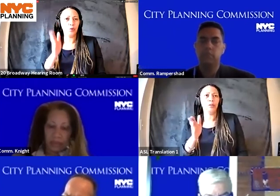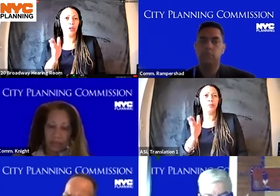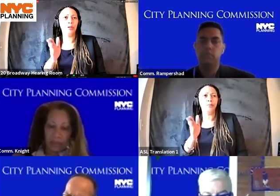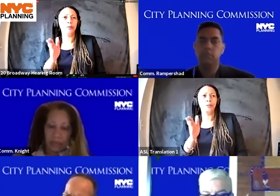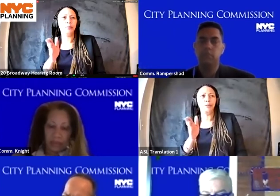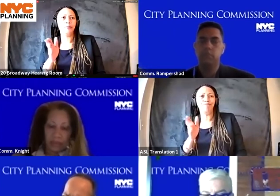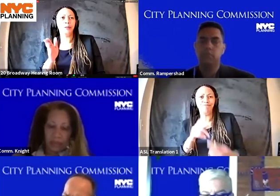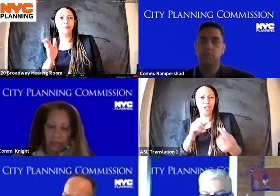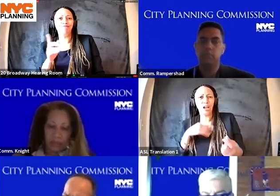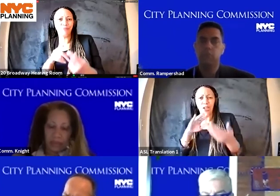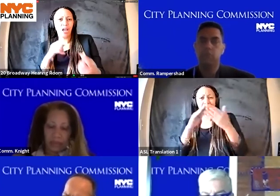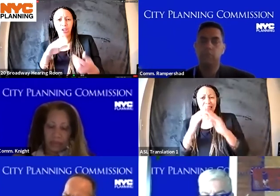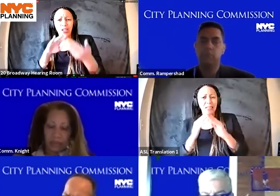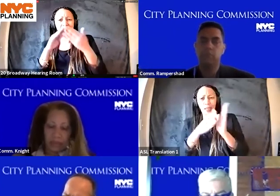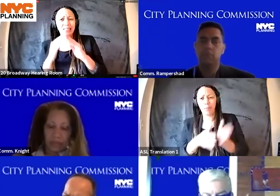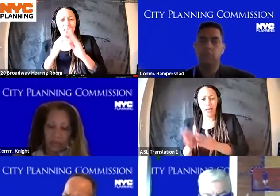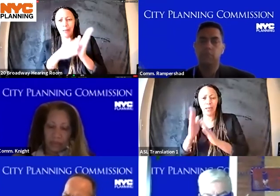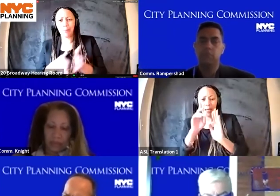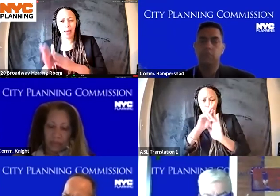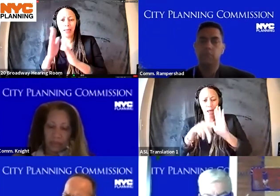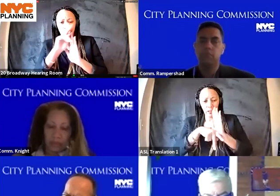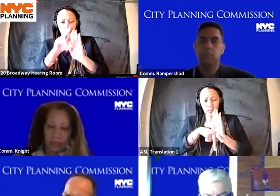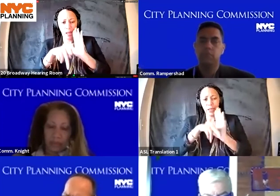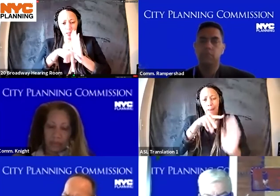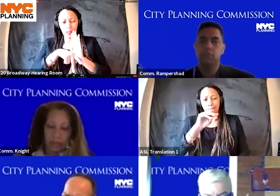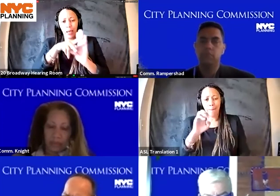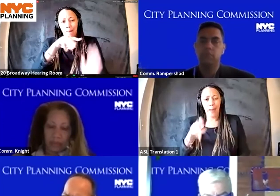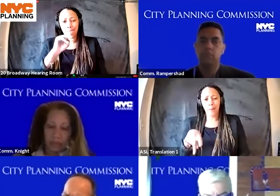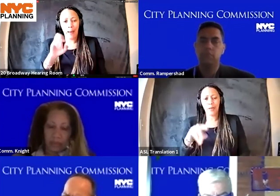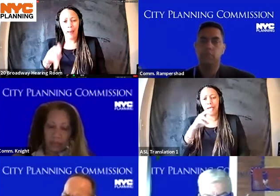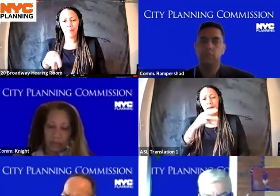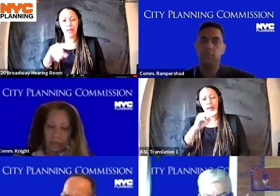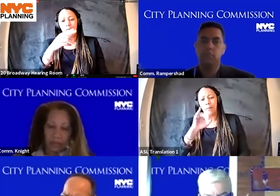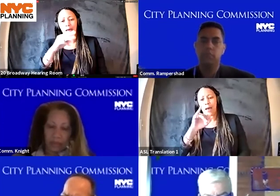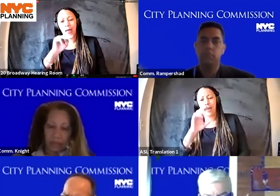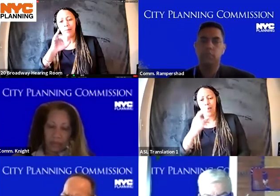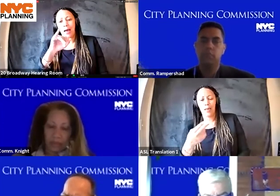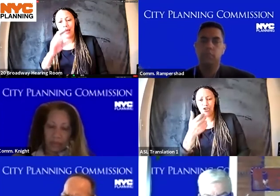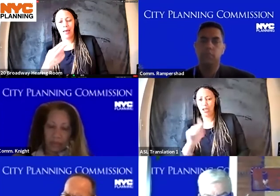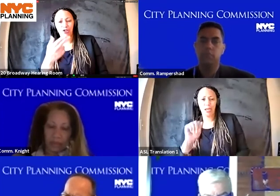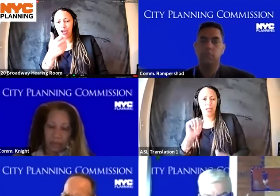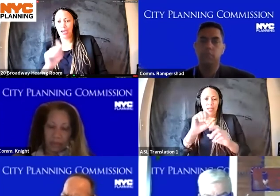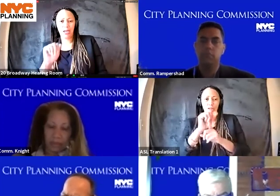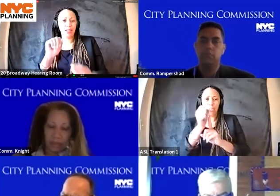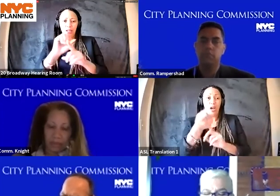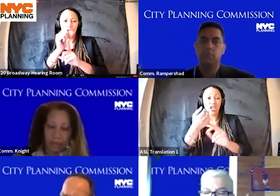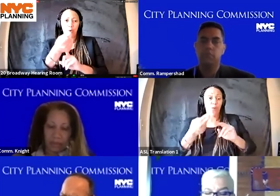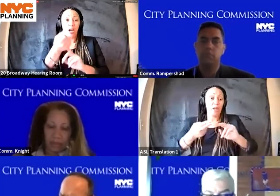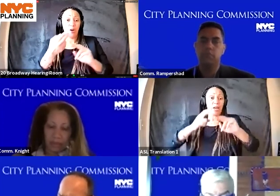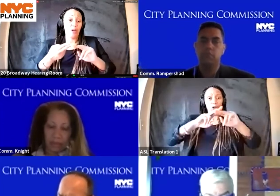of City Planning's policy of mapping MIH in any situation where we're increasing residential